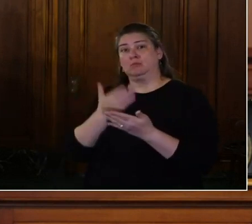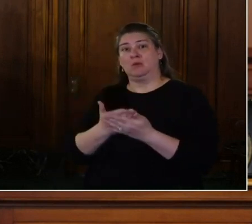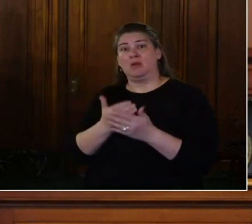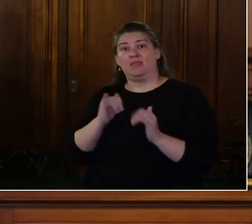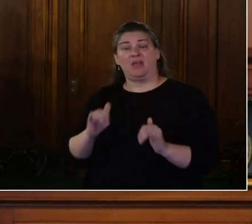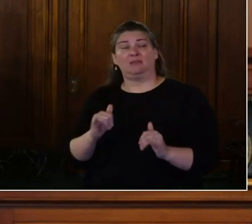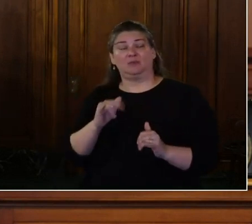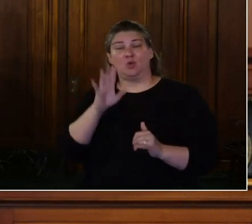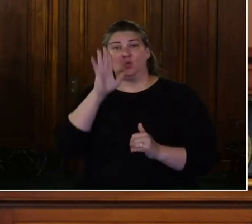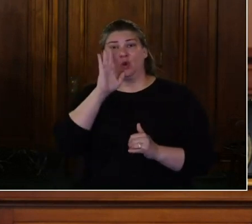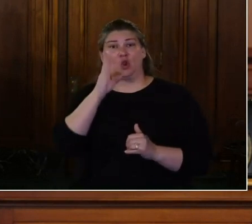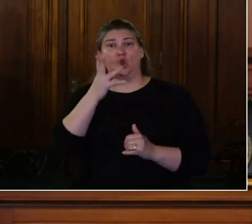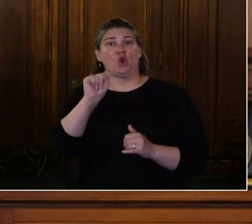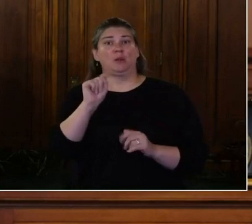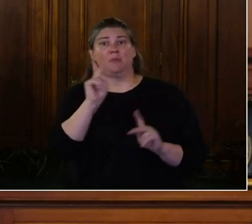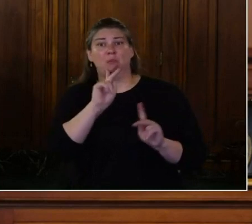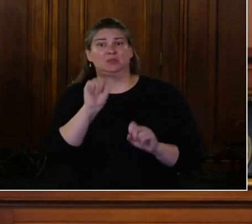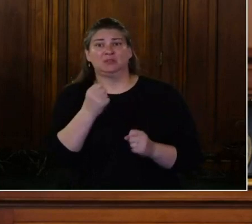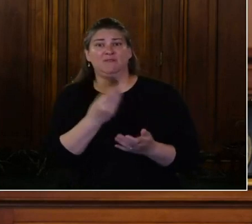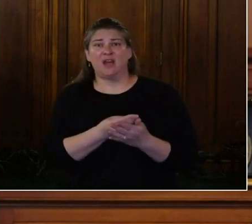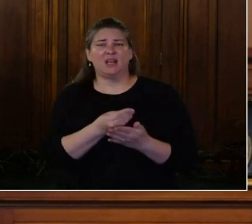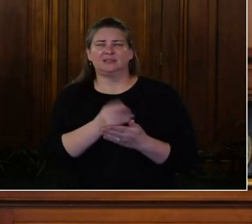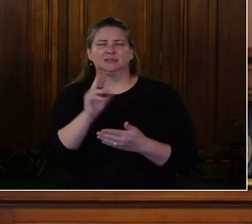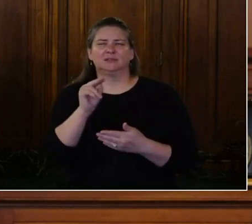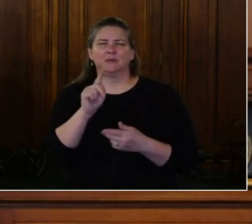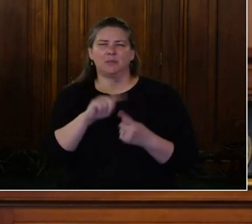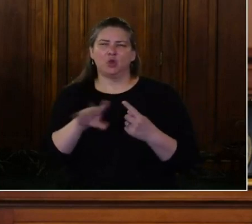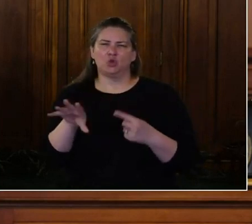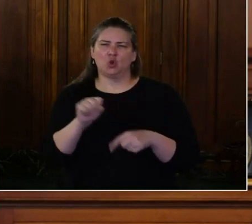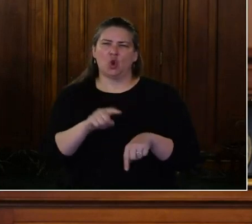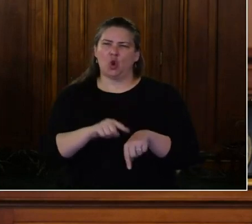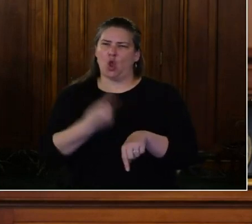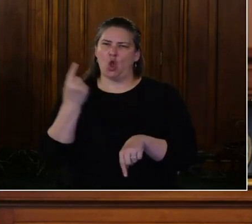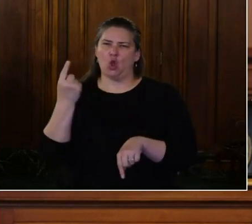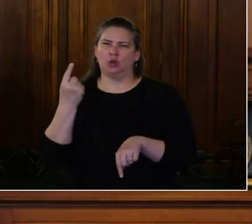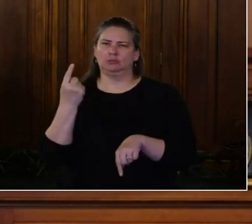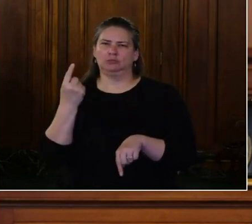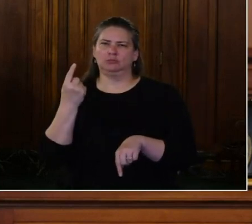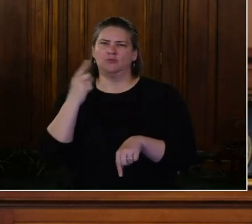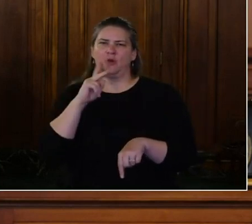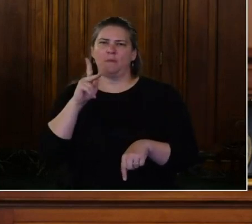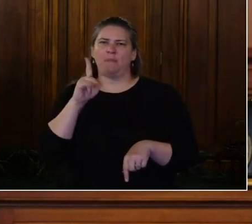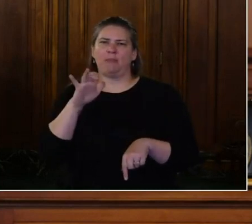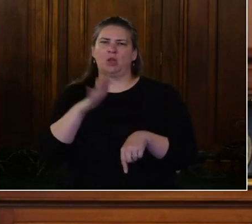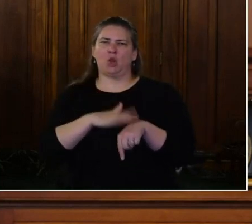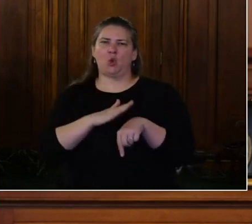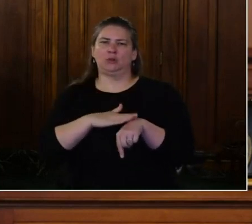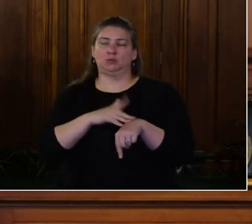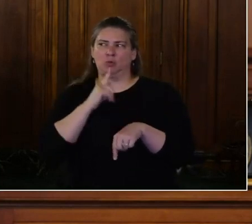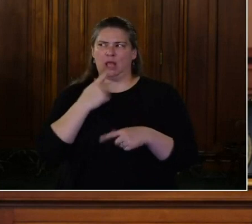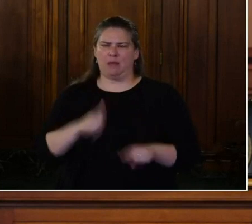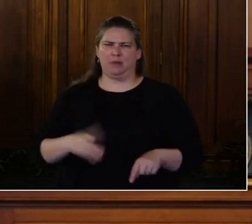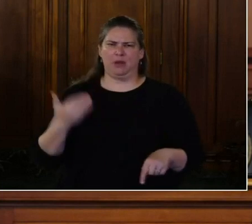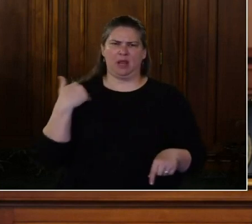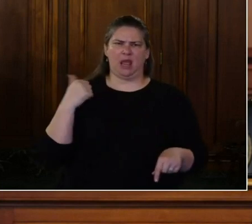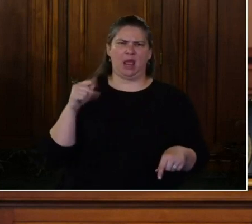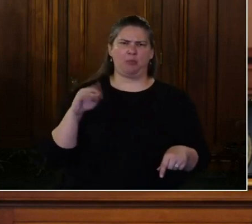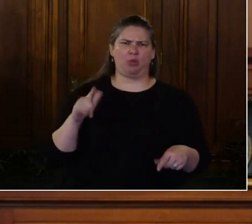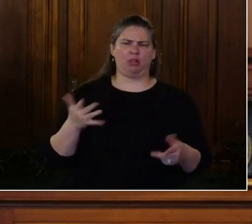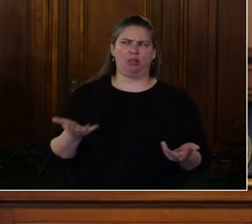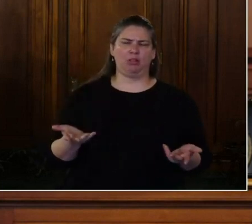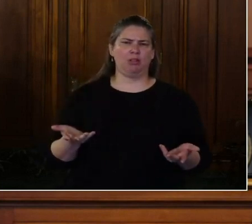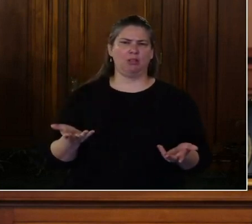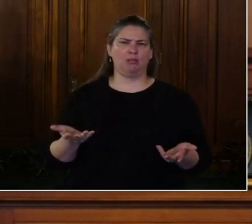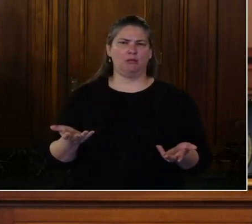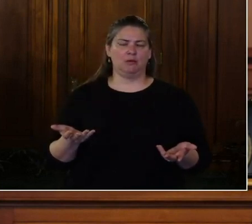financially harmed, I do believe it took way too long to provide public notice. This was back in April. And so I've asked